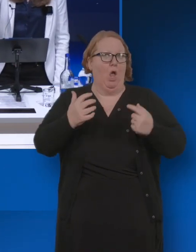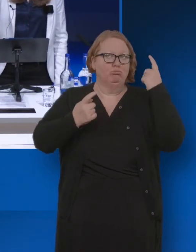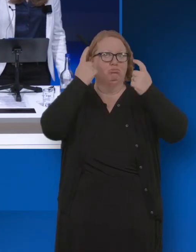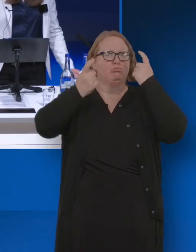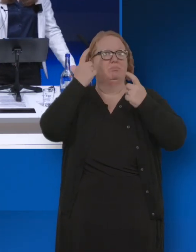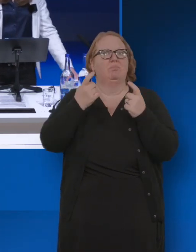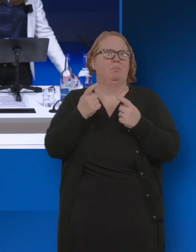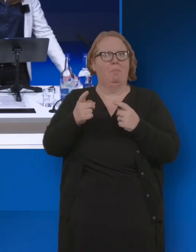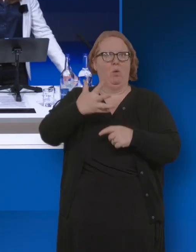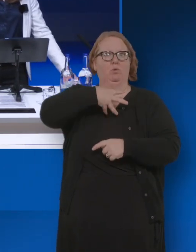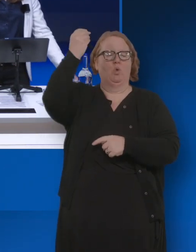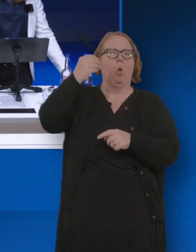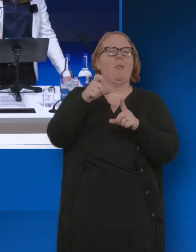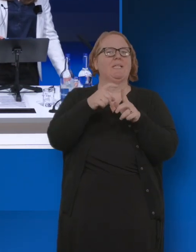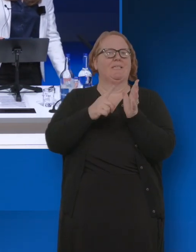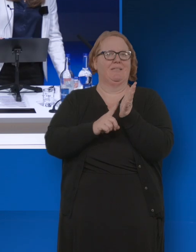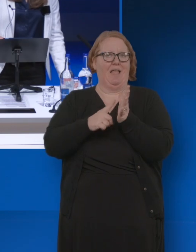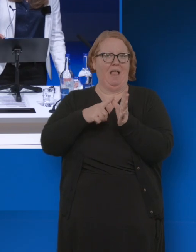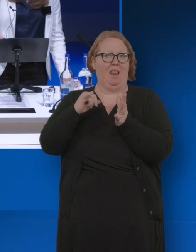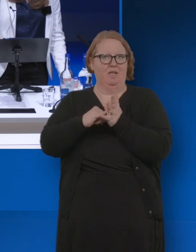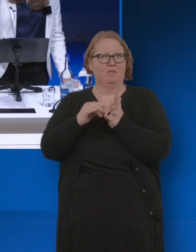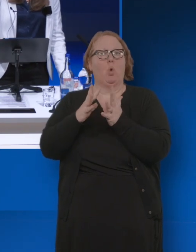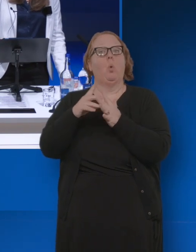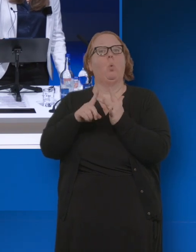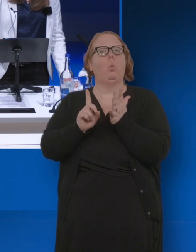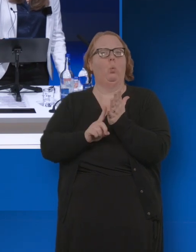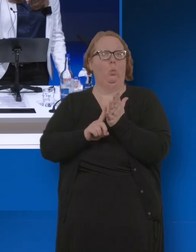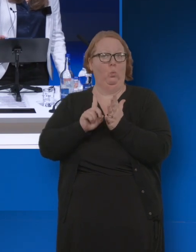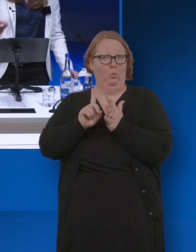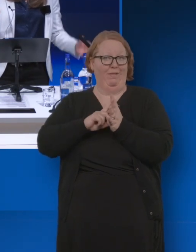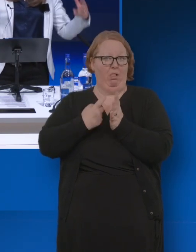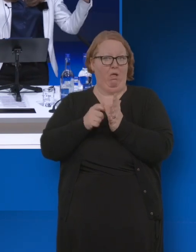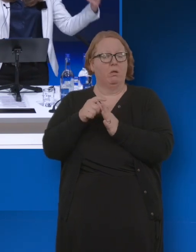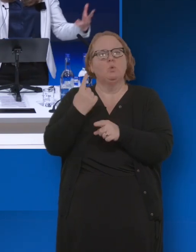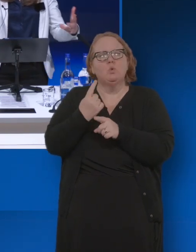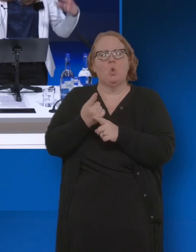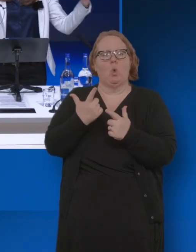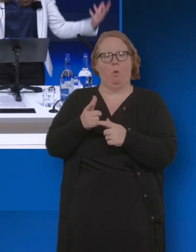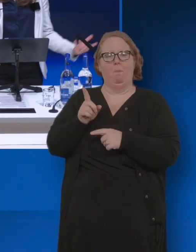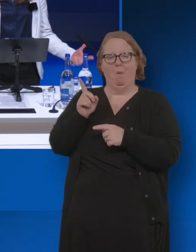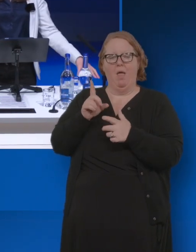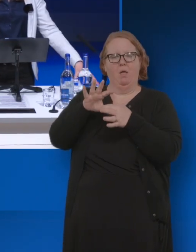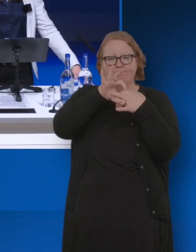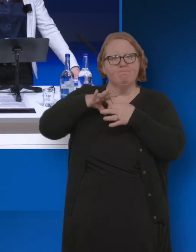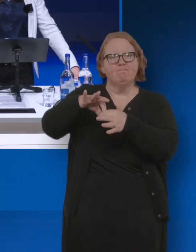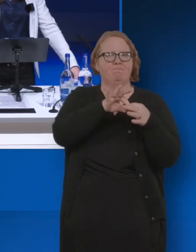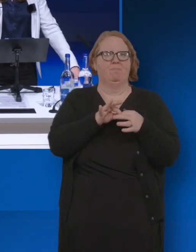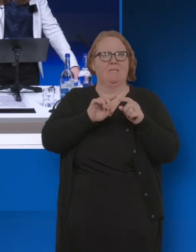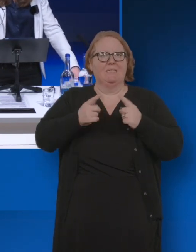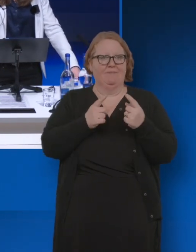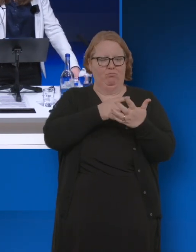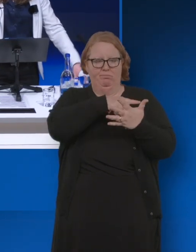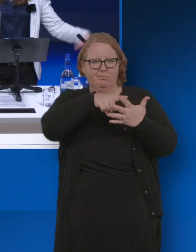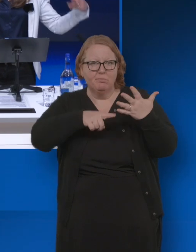it, Dallas Willard, talks about it being a coordinating principle that integrates all the components of